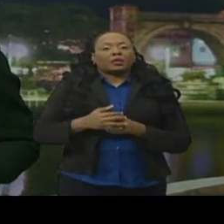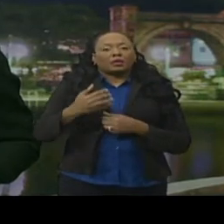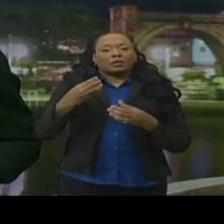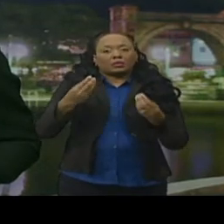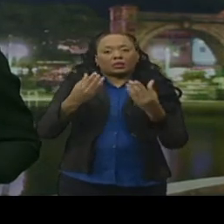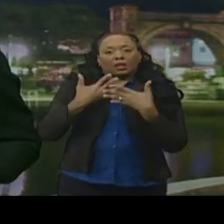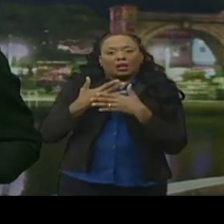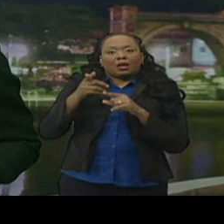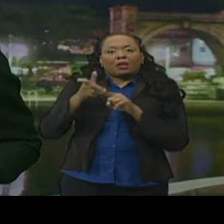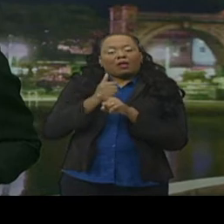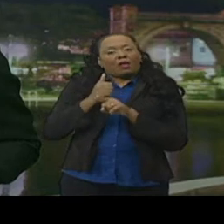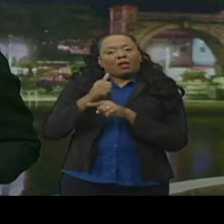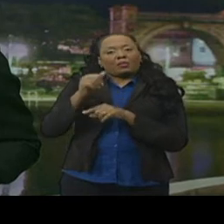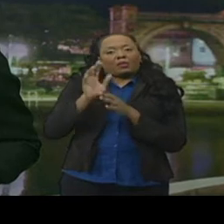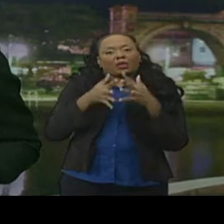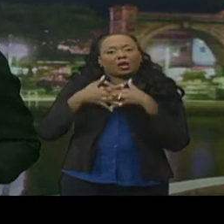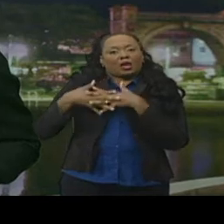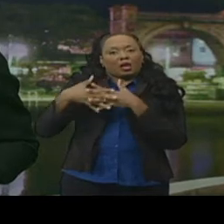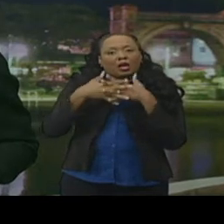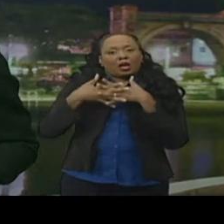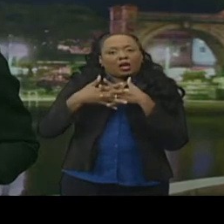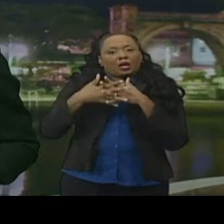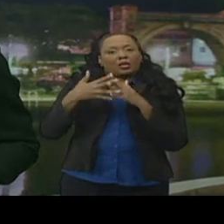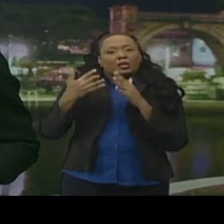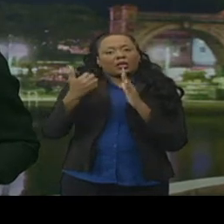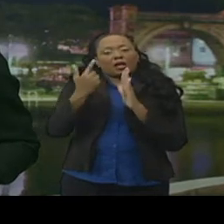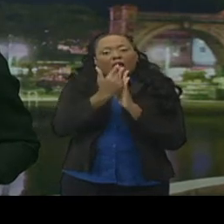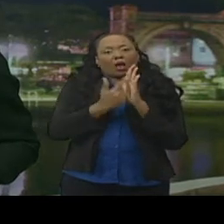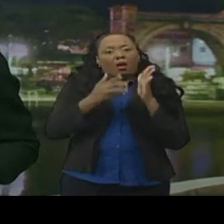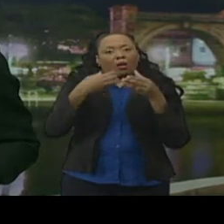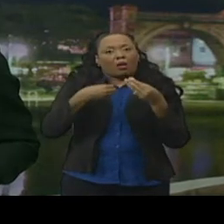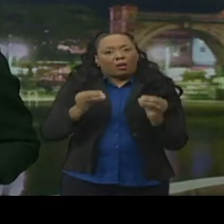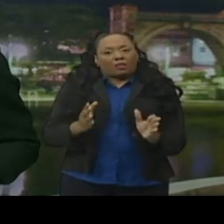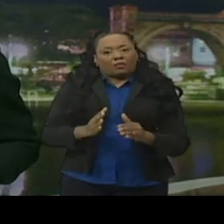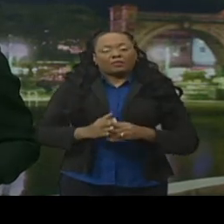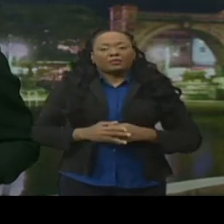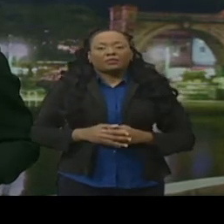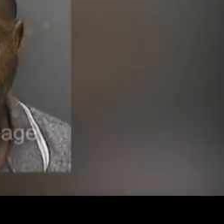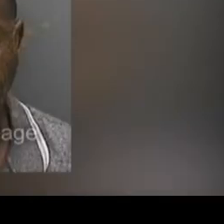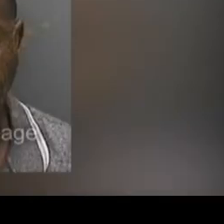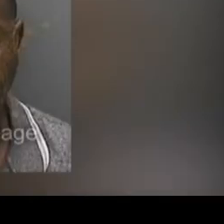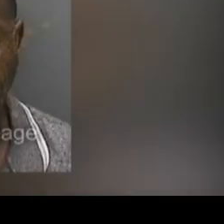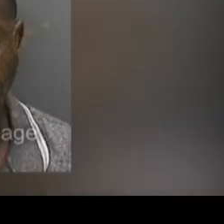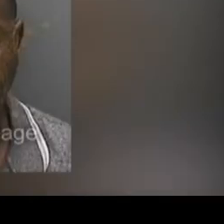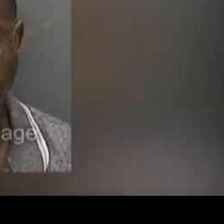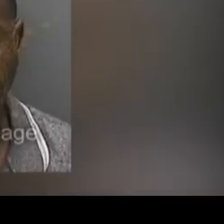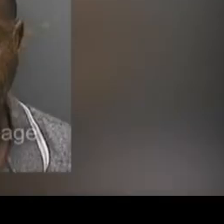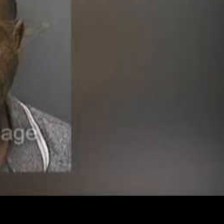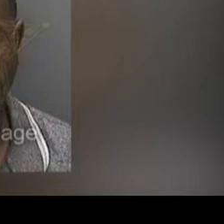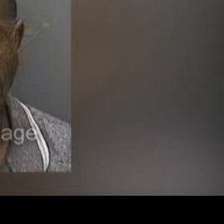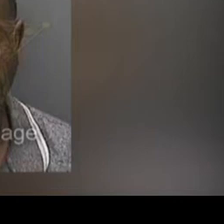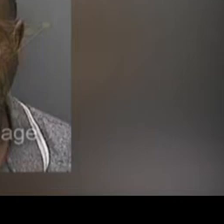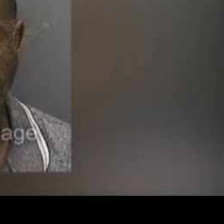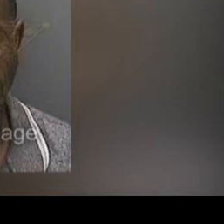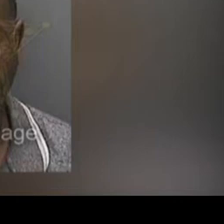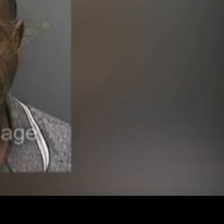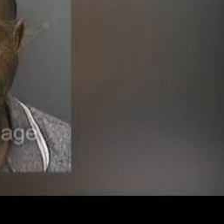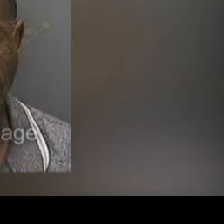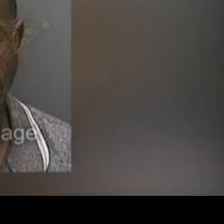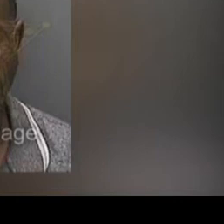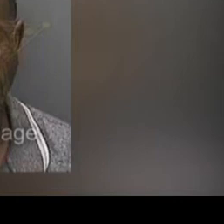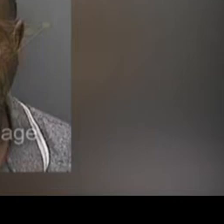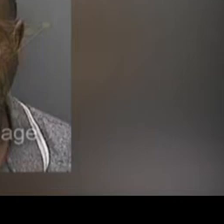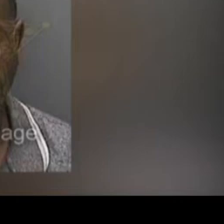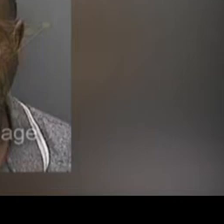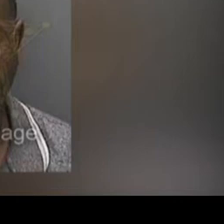Officer at United States Attorney's Office, John Marzulli. According to the indictment, the charges stem from Mr.